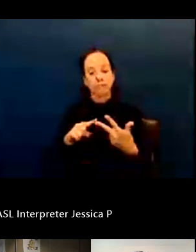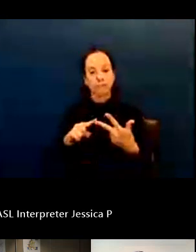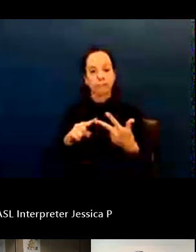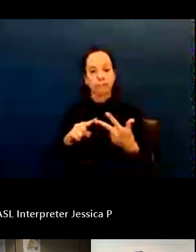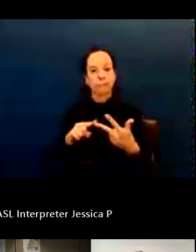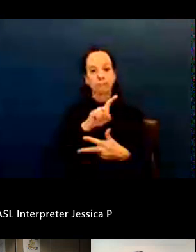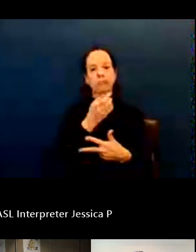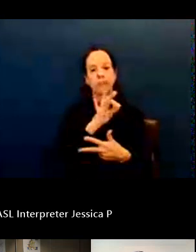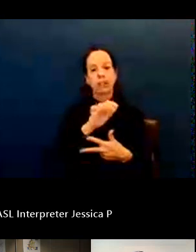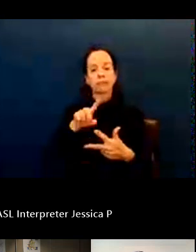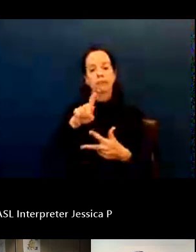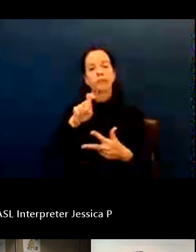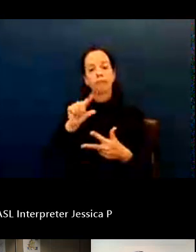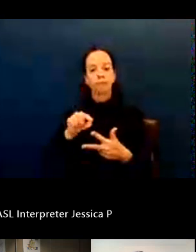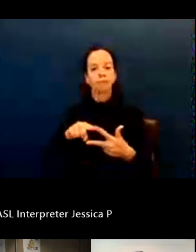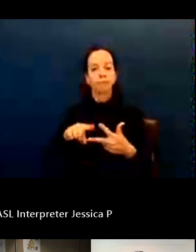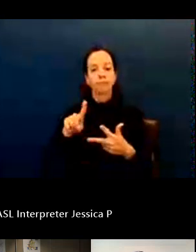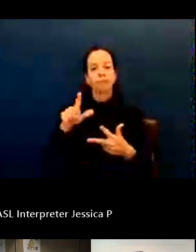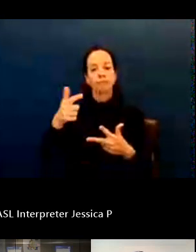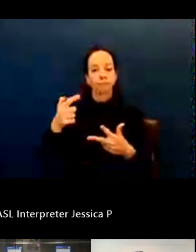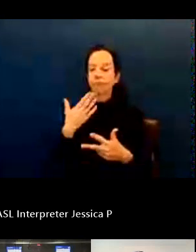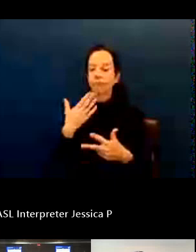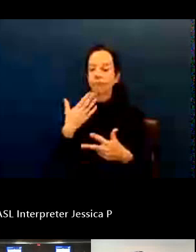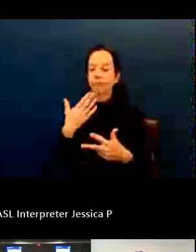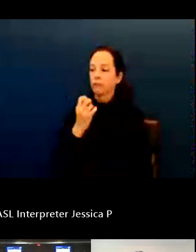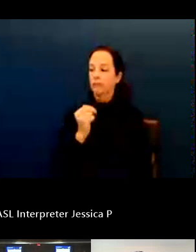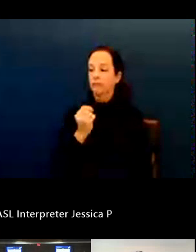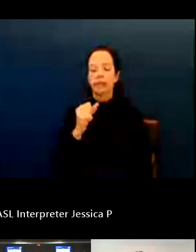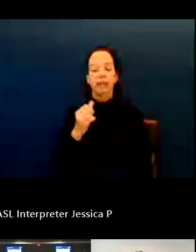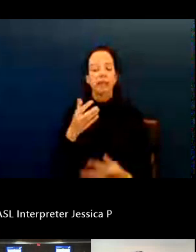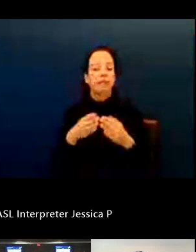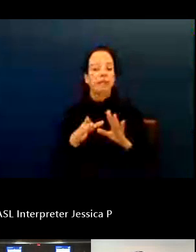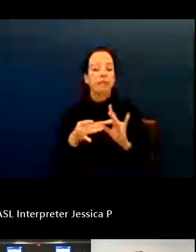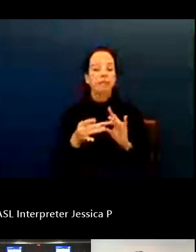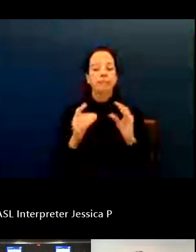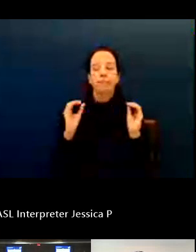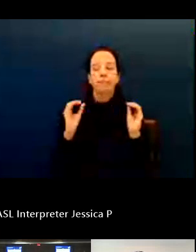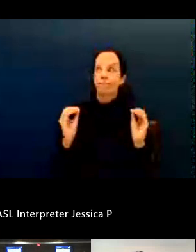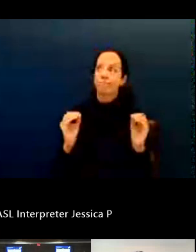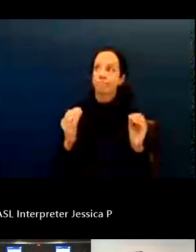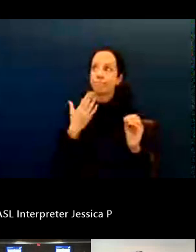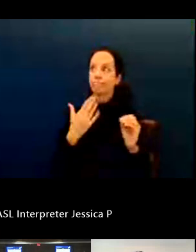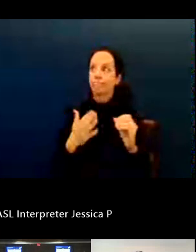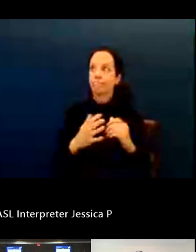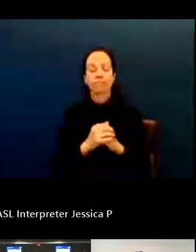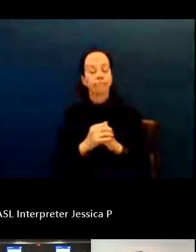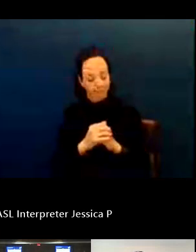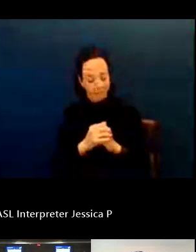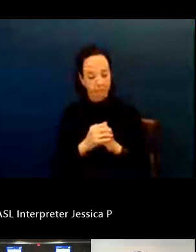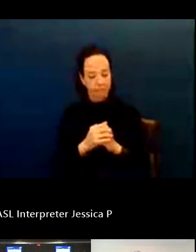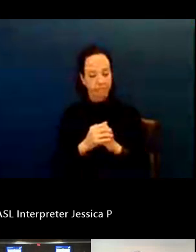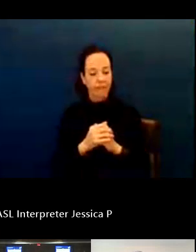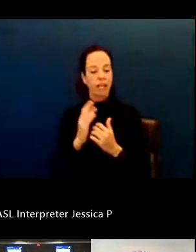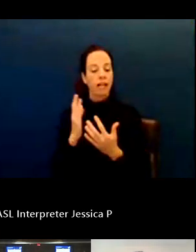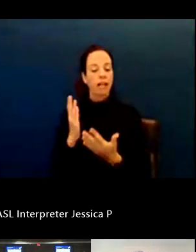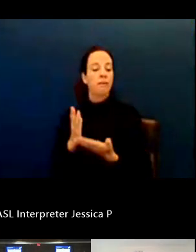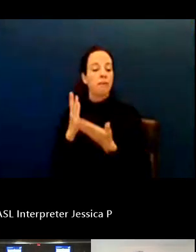121. All right, thank you, John. Any public comment? There is no public comment. Thank you. Thank you. Is there a